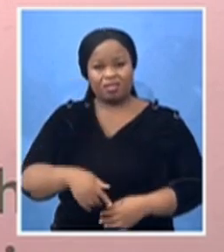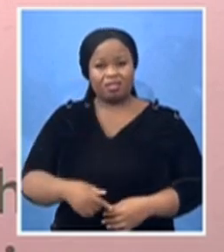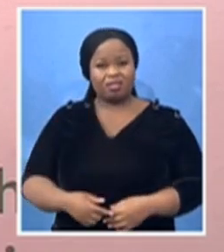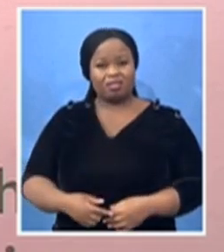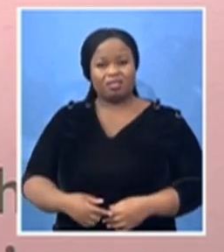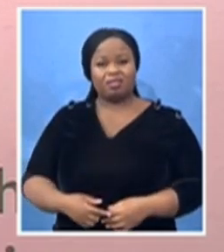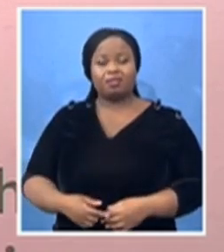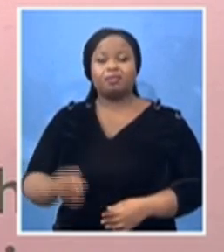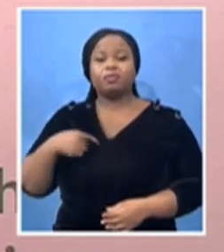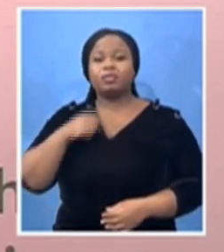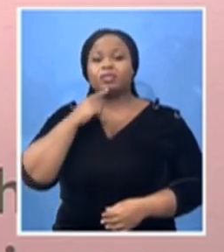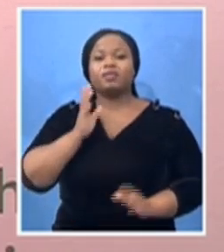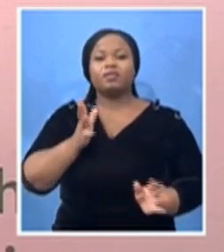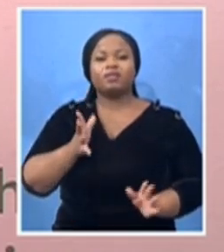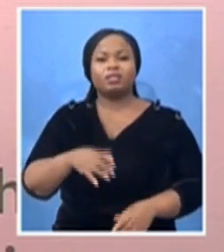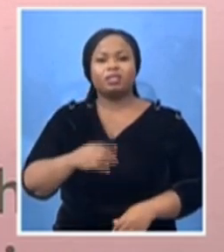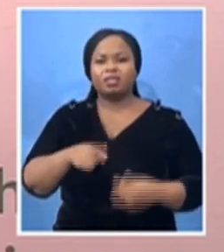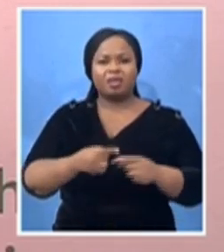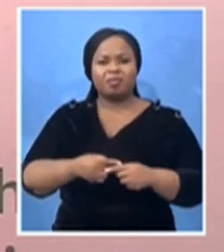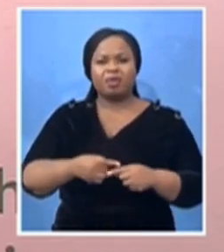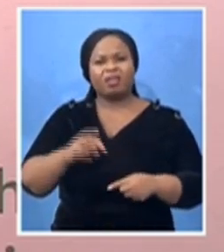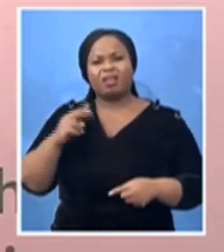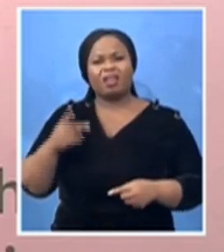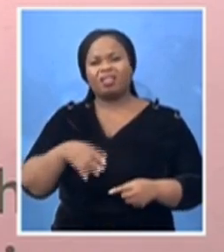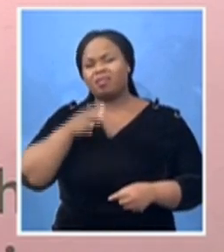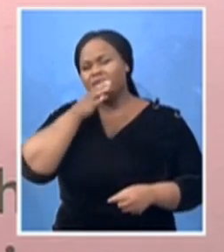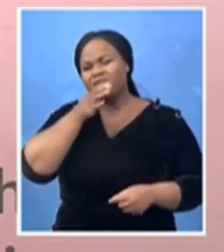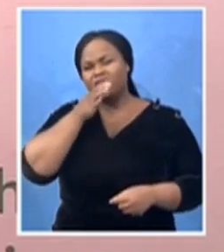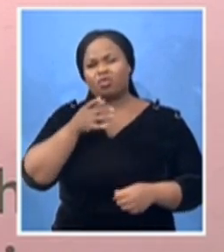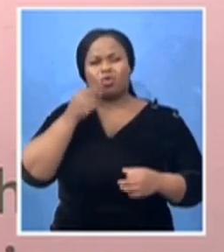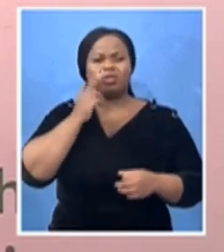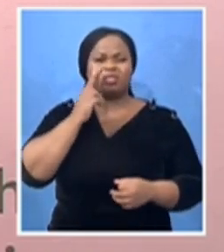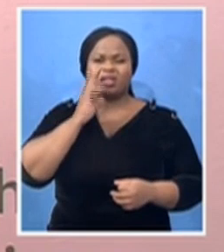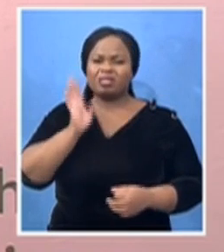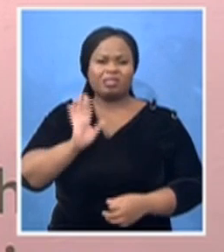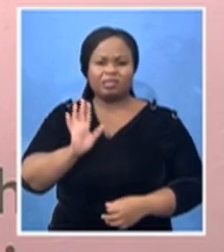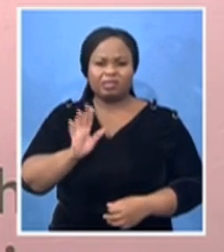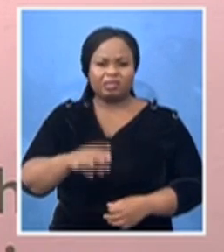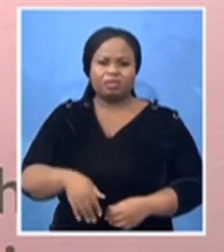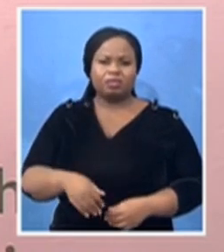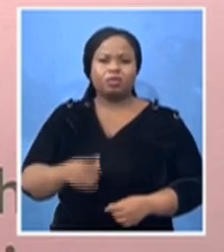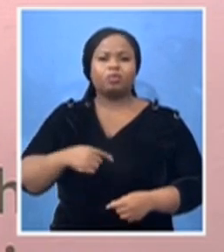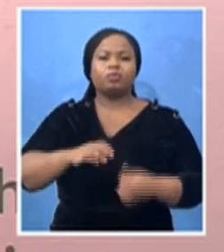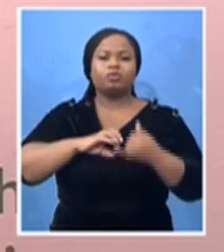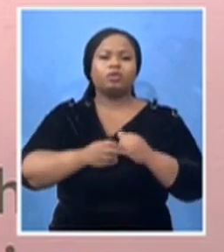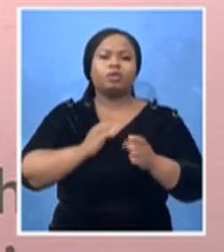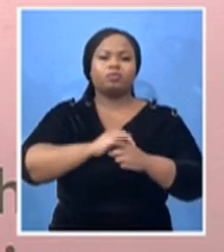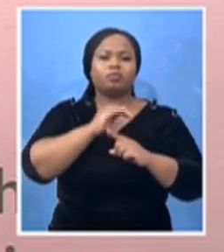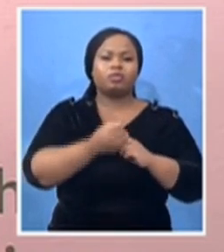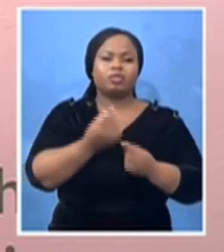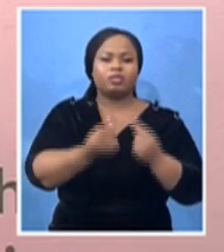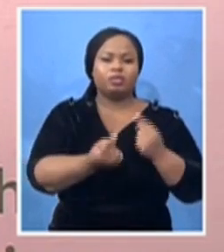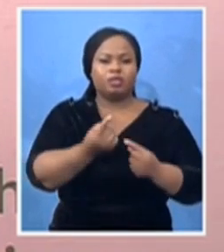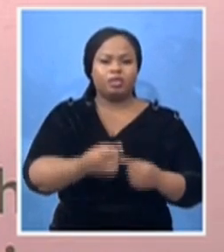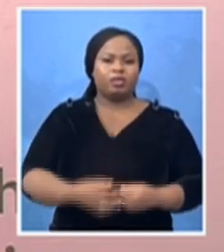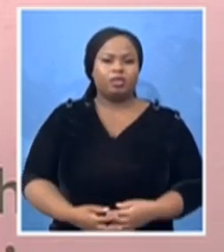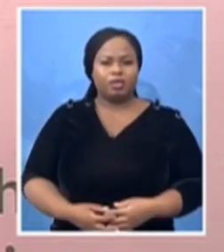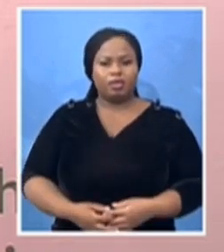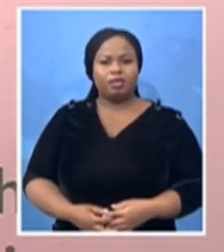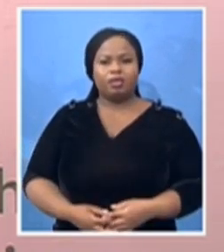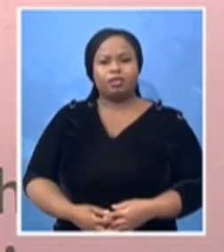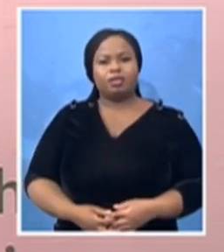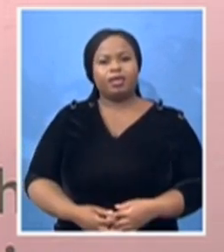It was all about let's try and protect each other. So right now, we've done everything that we